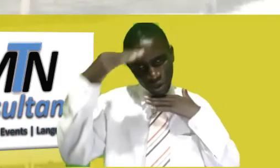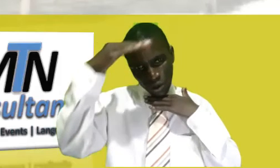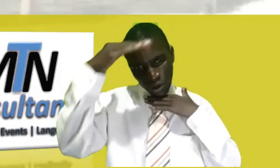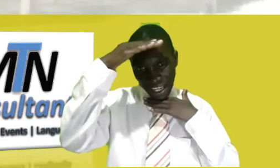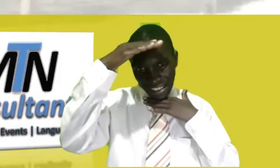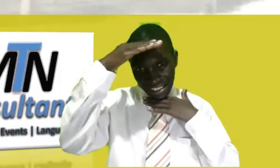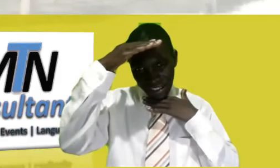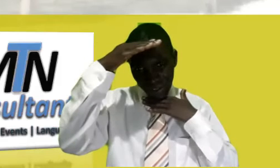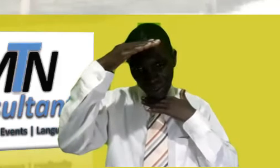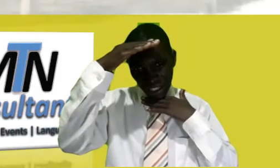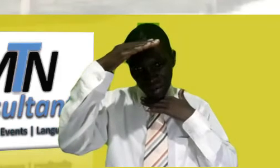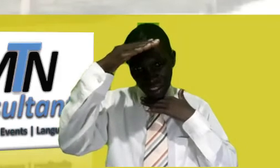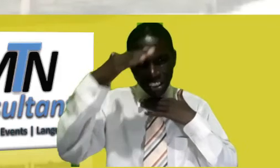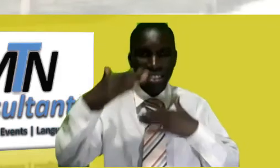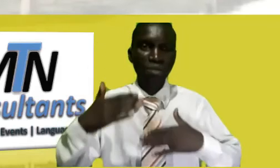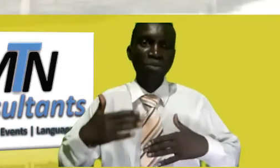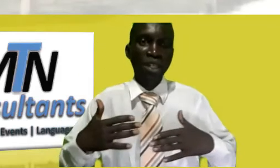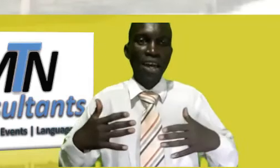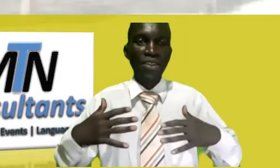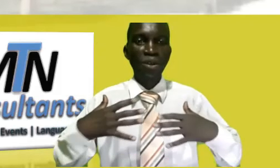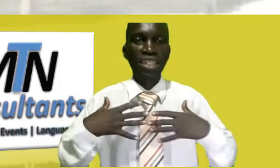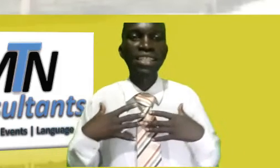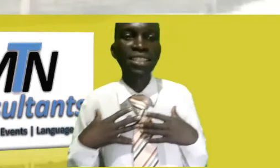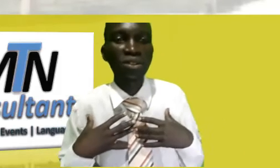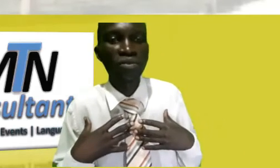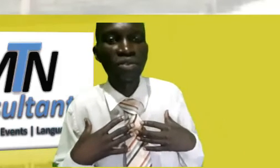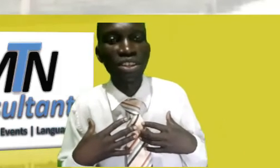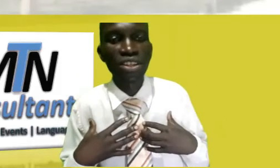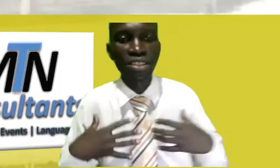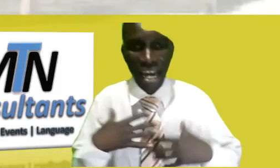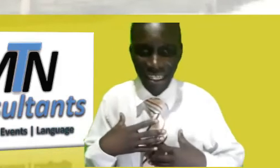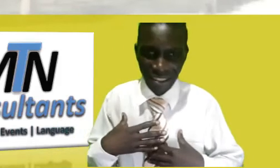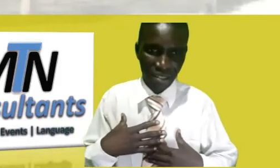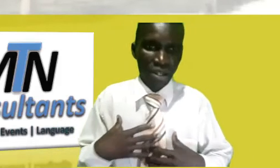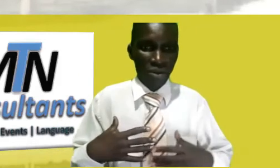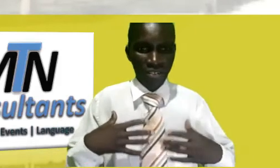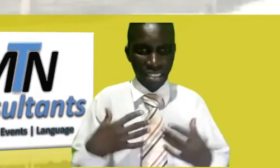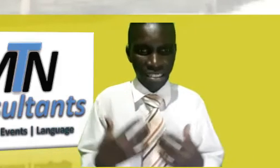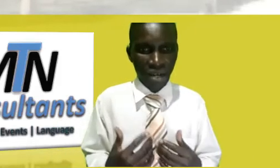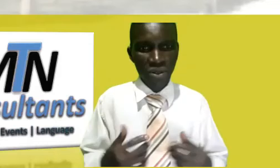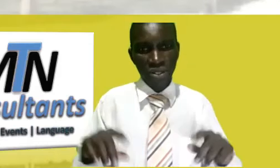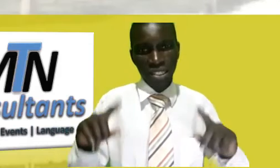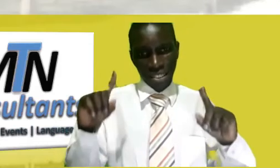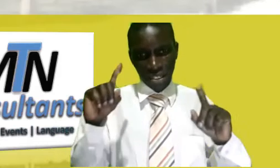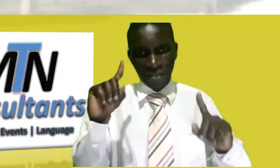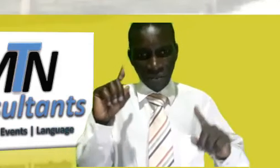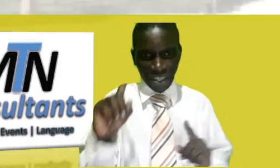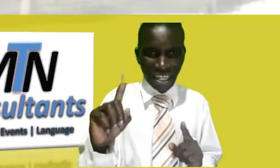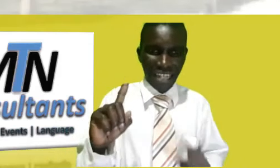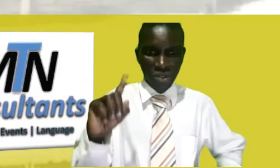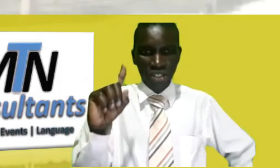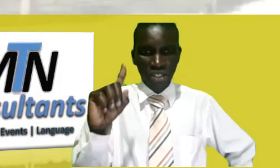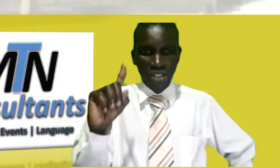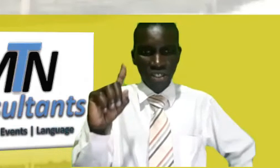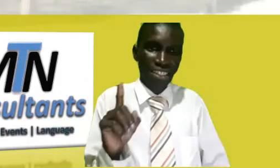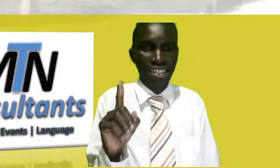use your face to show the emotions and the location of the signs. We have just now used the finger.